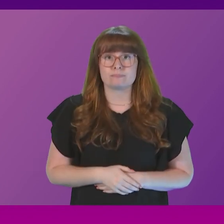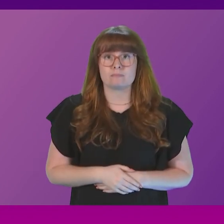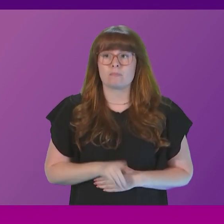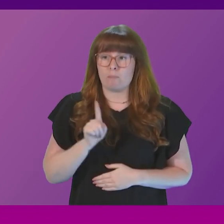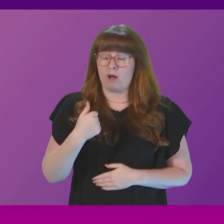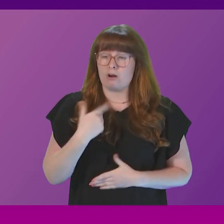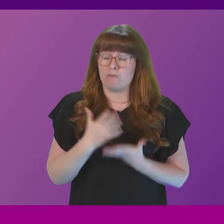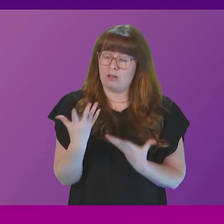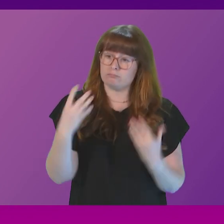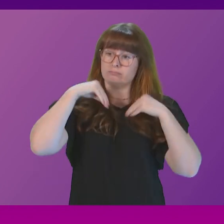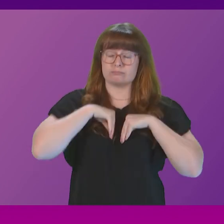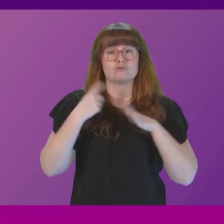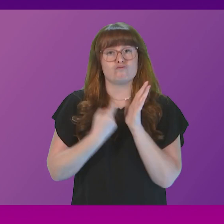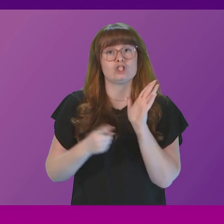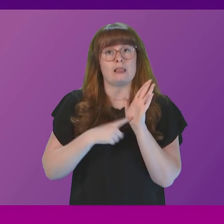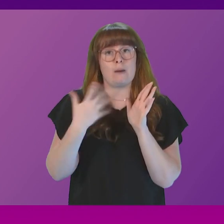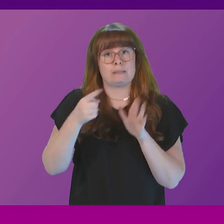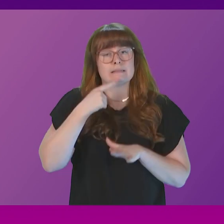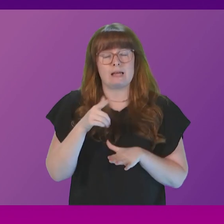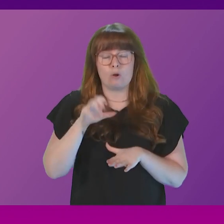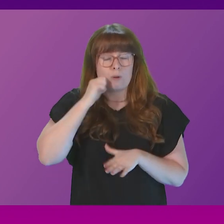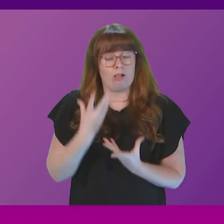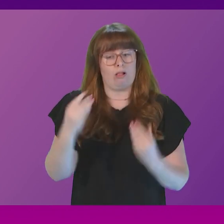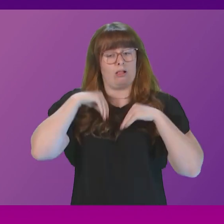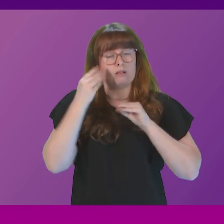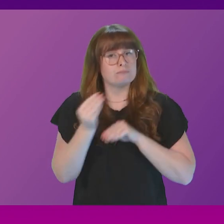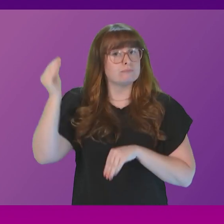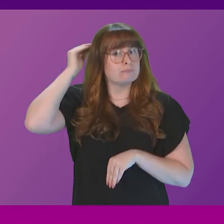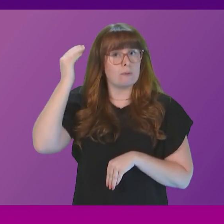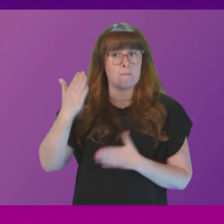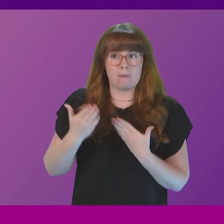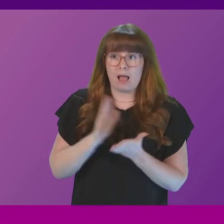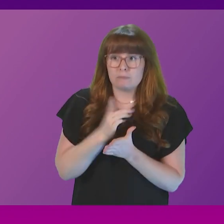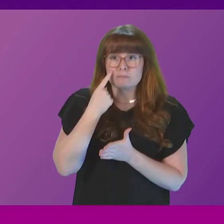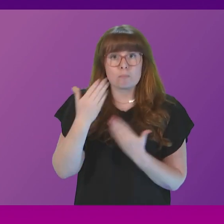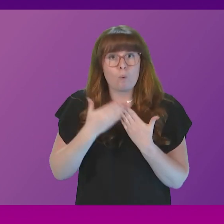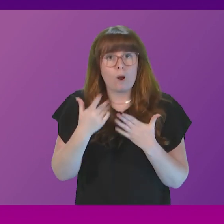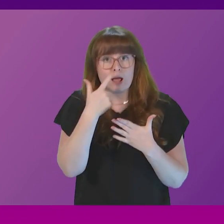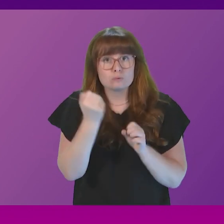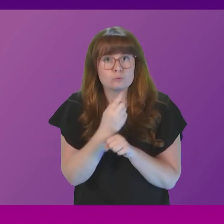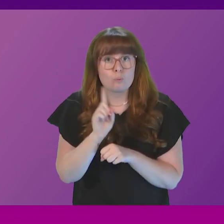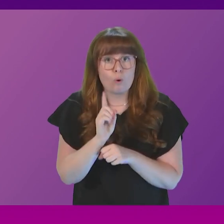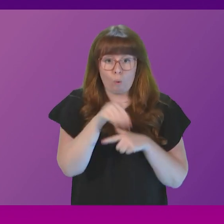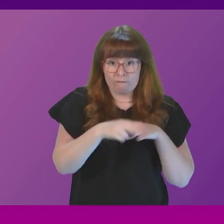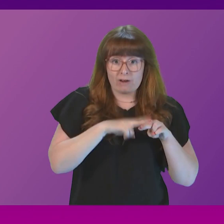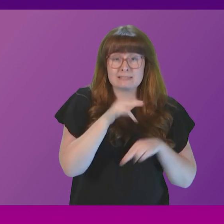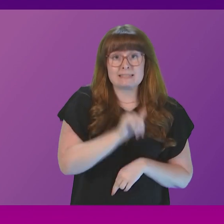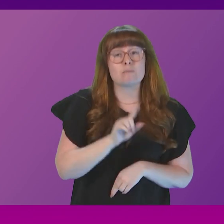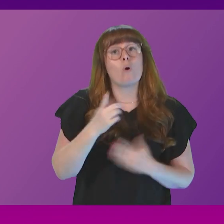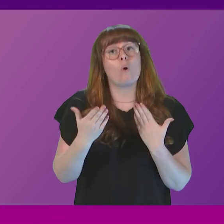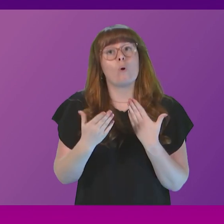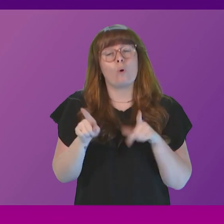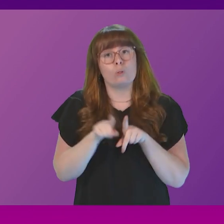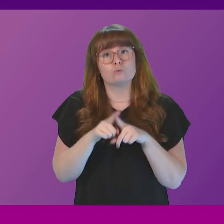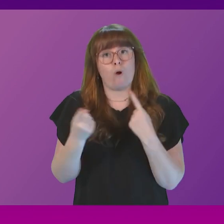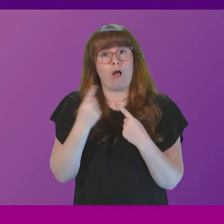point that Richard Leonard is making. More than happy to see what more can be done, not just around Ferguson's, but generally in